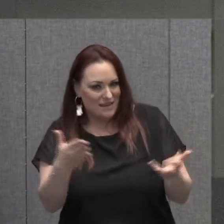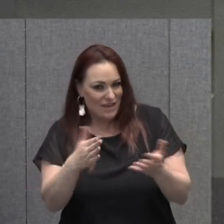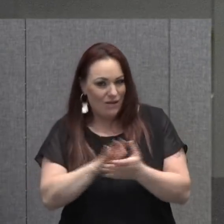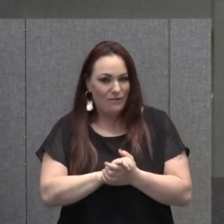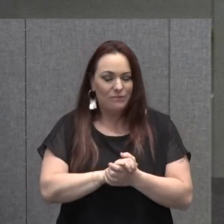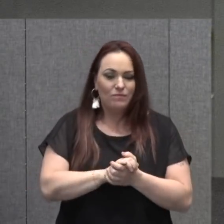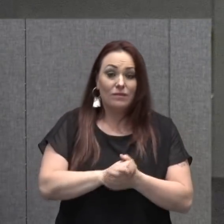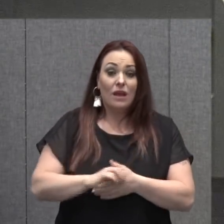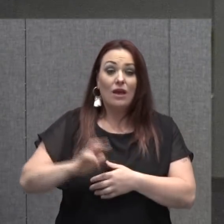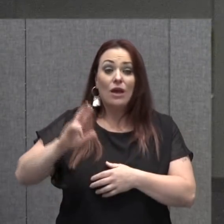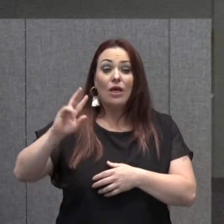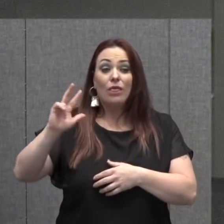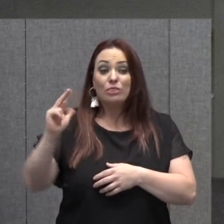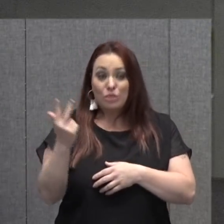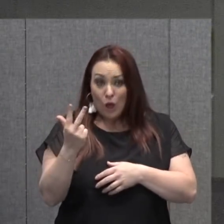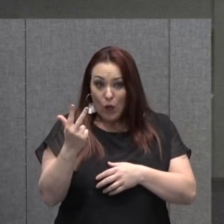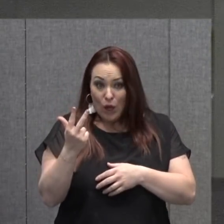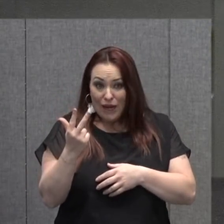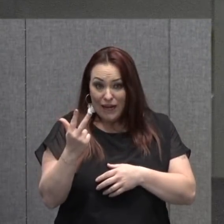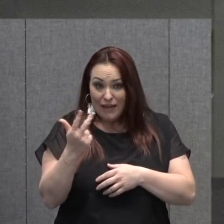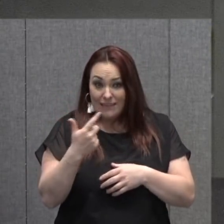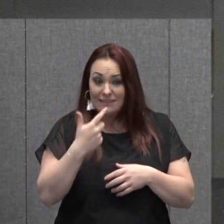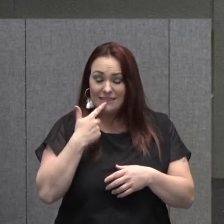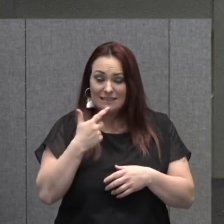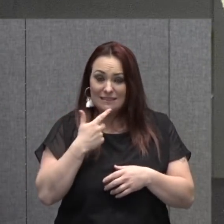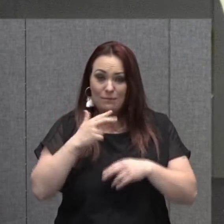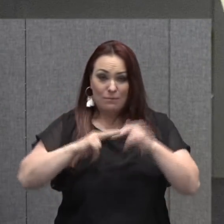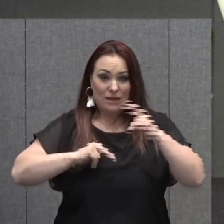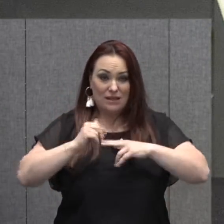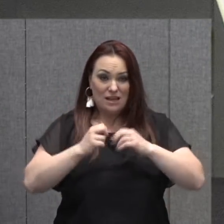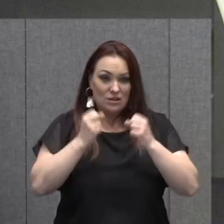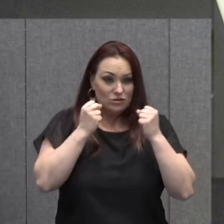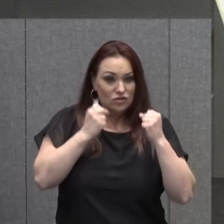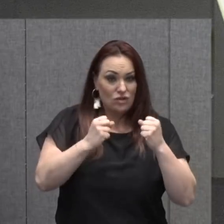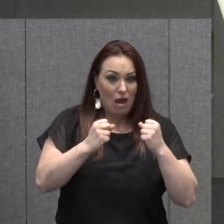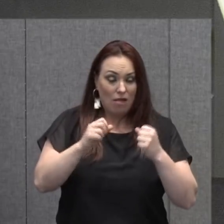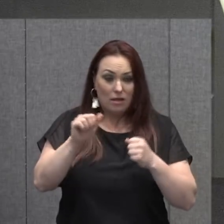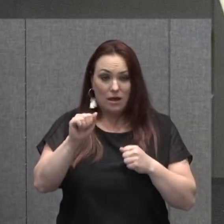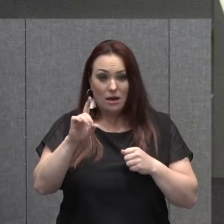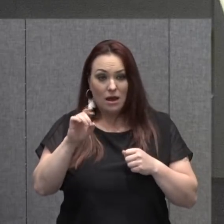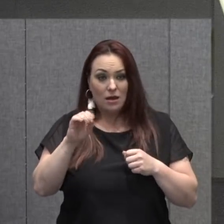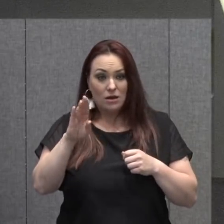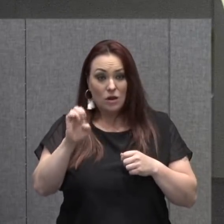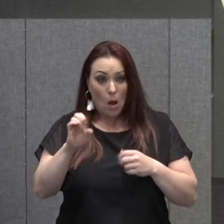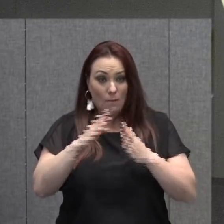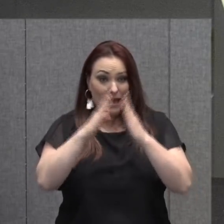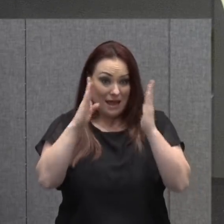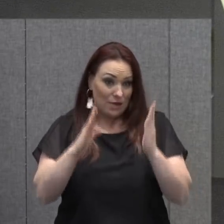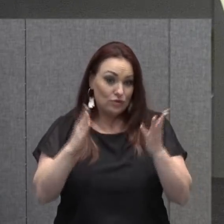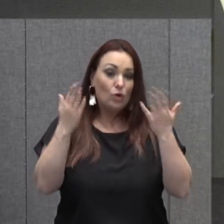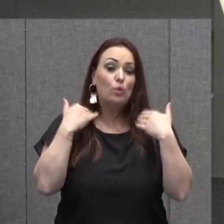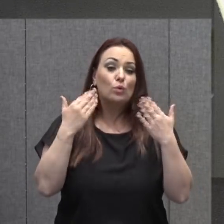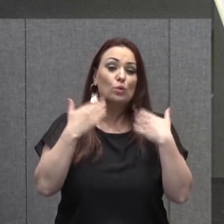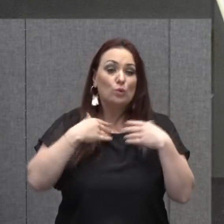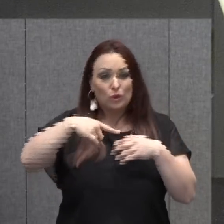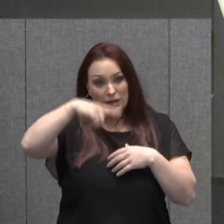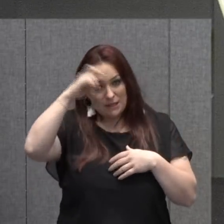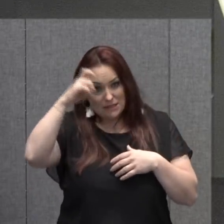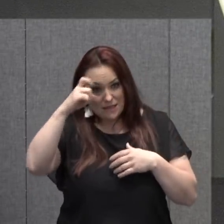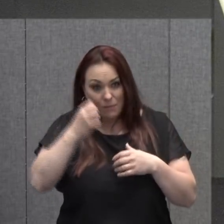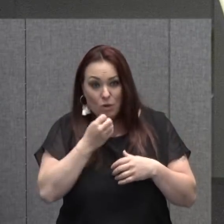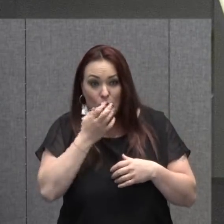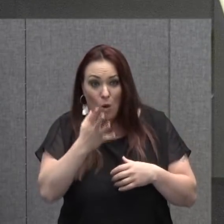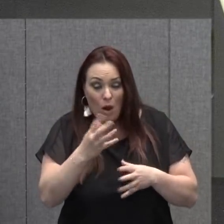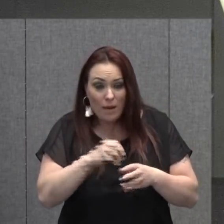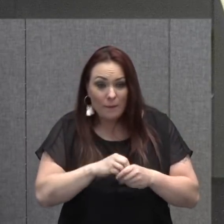So the third javelina built herself a solid little adobe house, cool in summer and warm in winter. When her